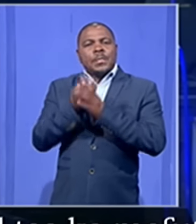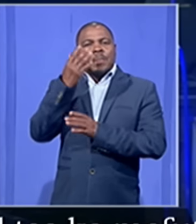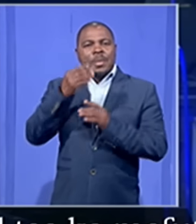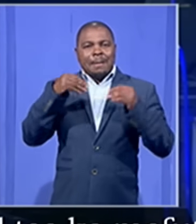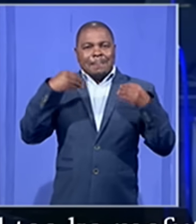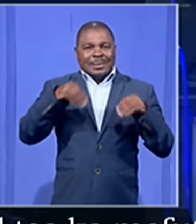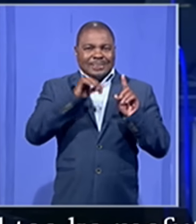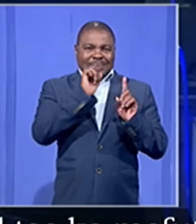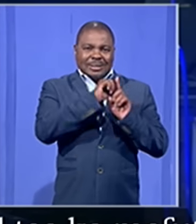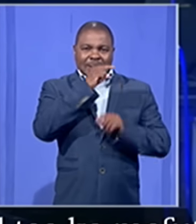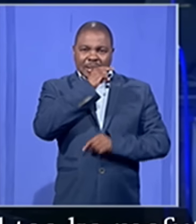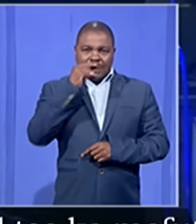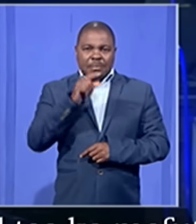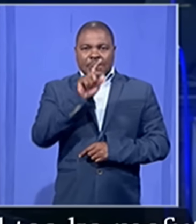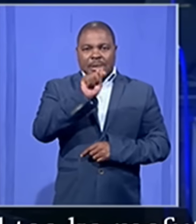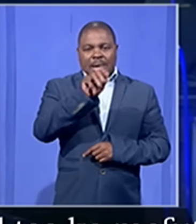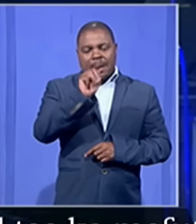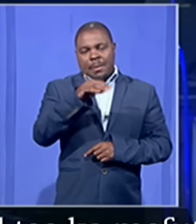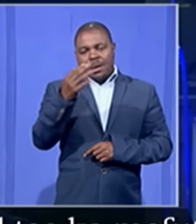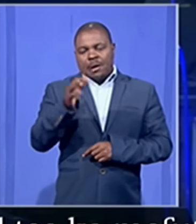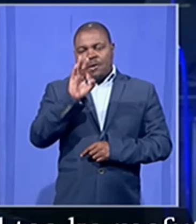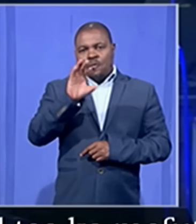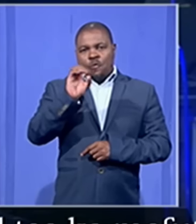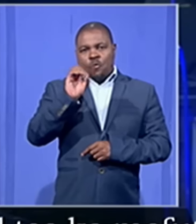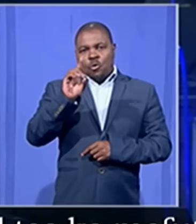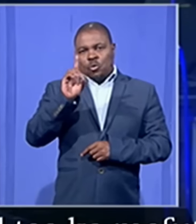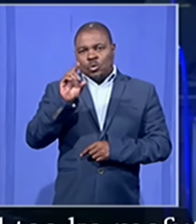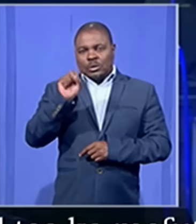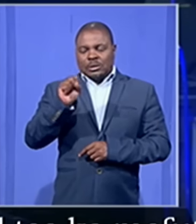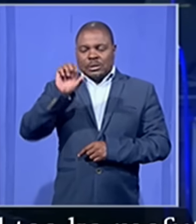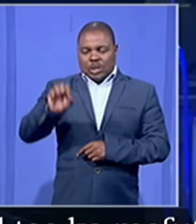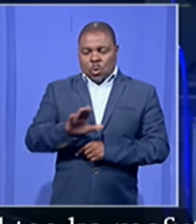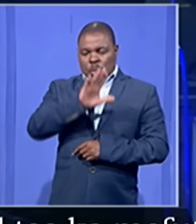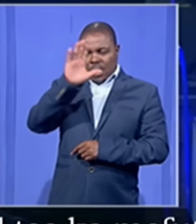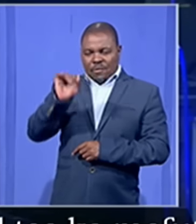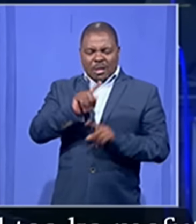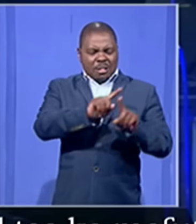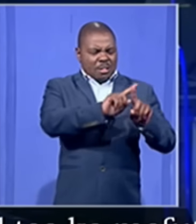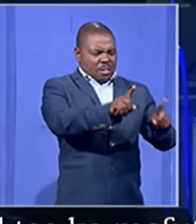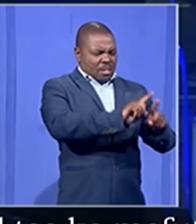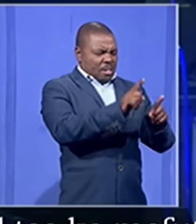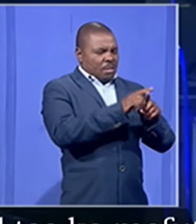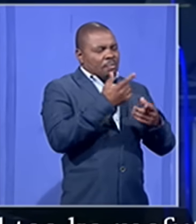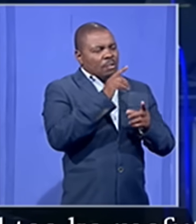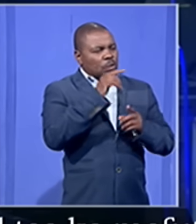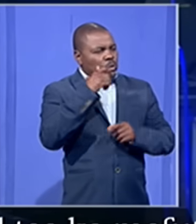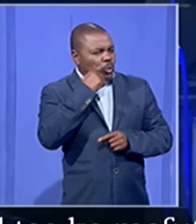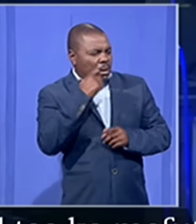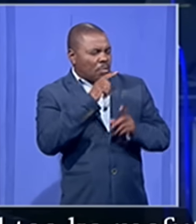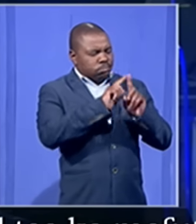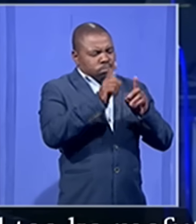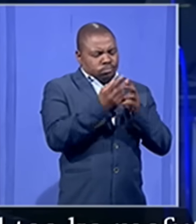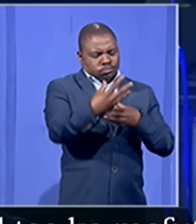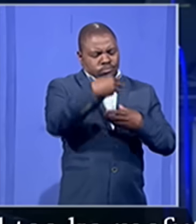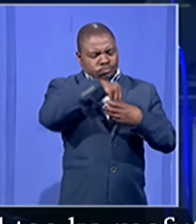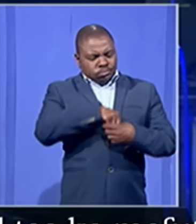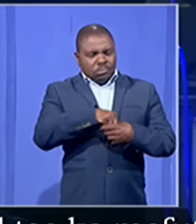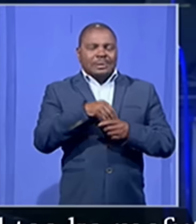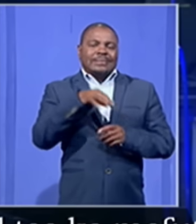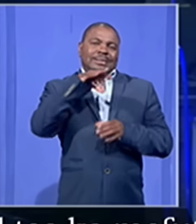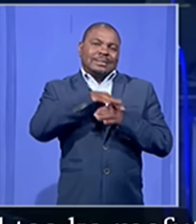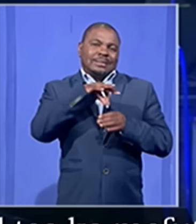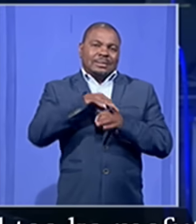ga Tryphena Mashomane ke TM Food South Africa mme o kopantshitse melemo e farologaneng ya Setswana go dira ditee tsa gagwe. Go